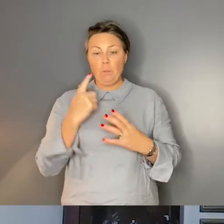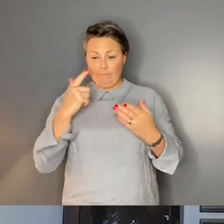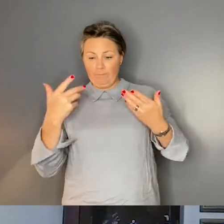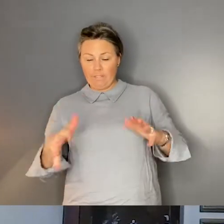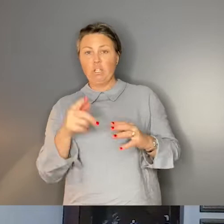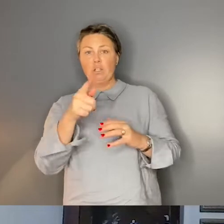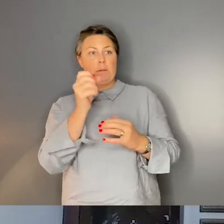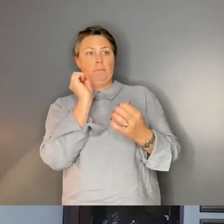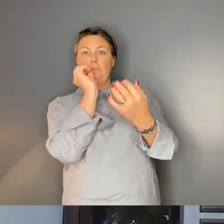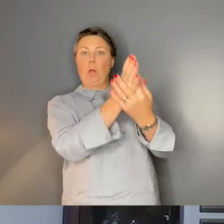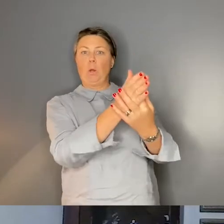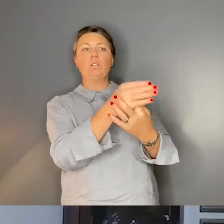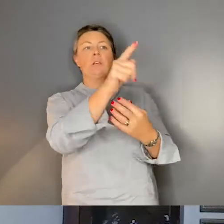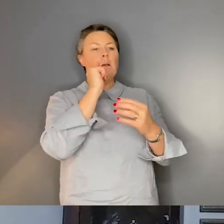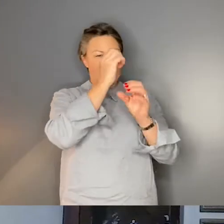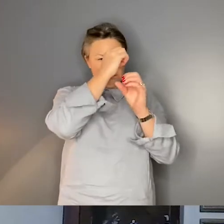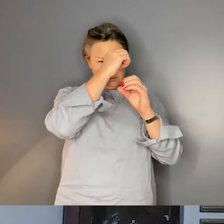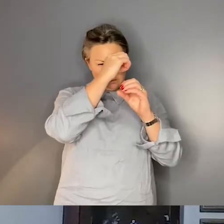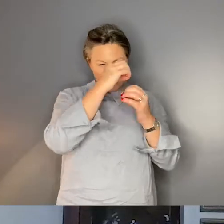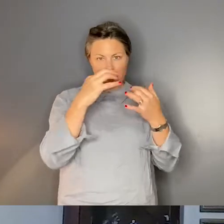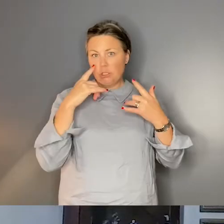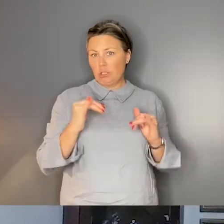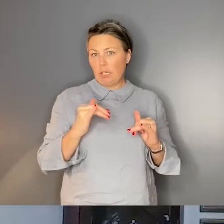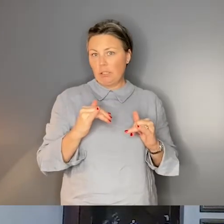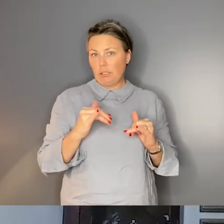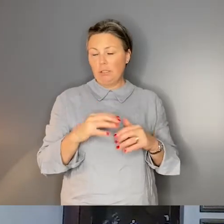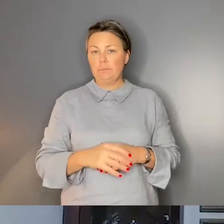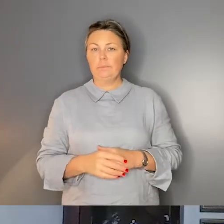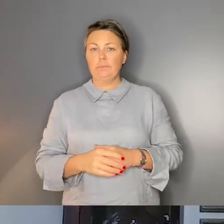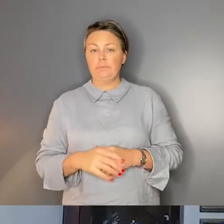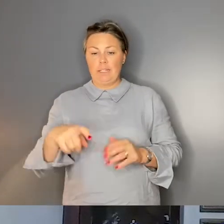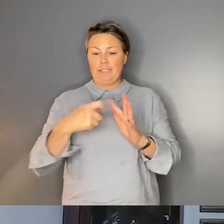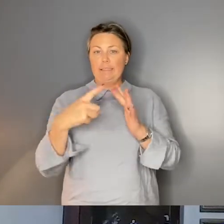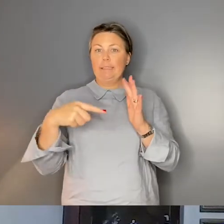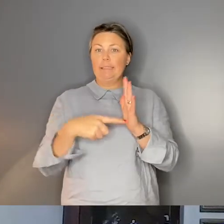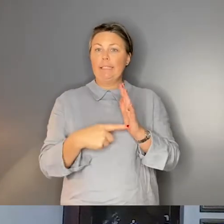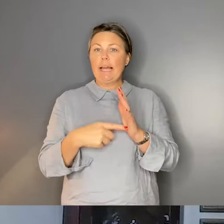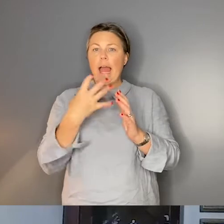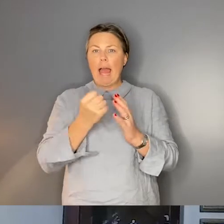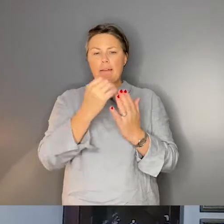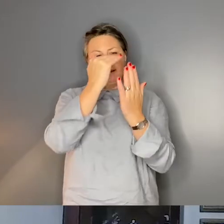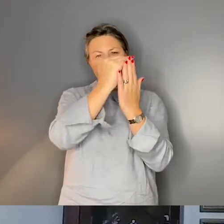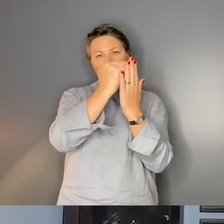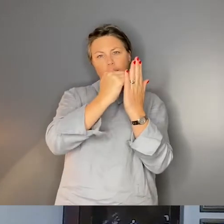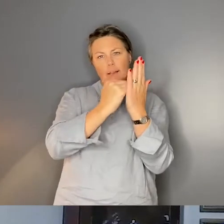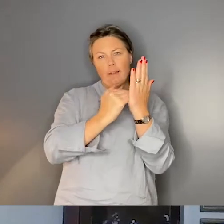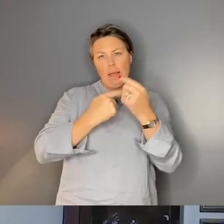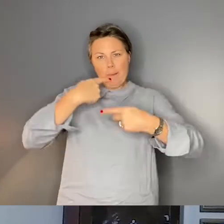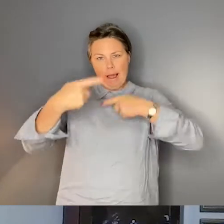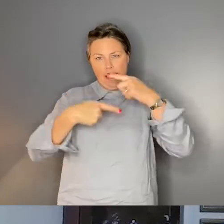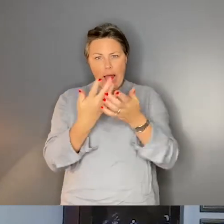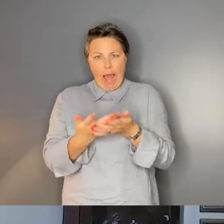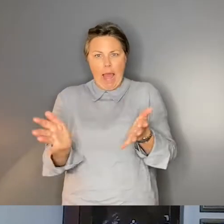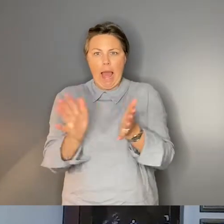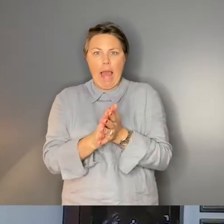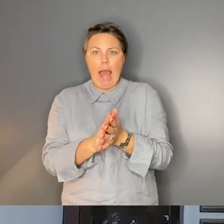them back so that you can be screened for bowel cancer. The screening kit contains instructions on how